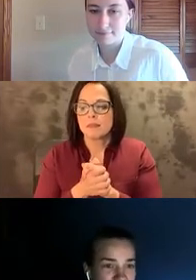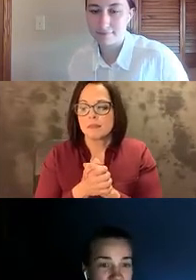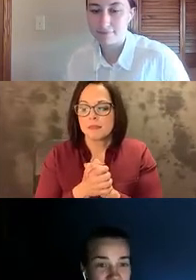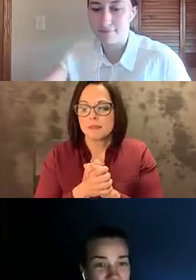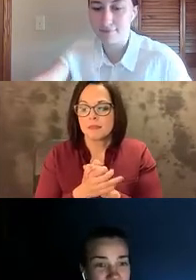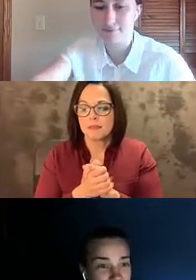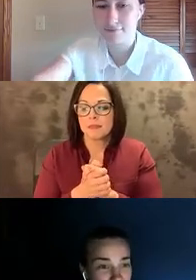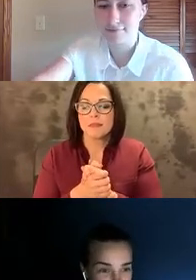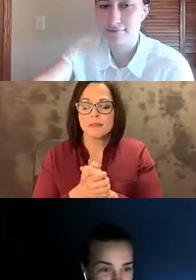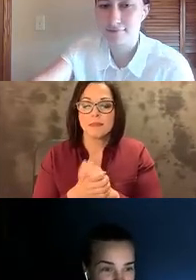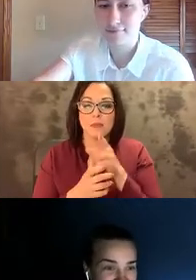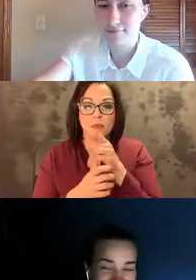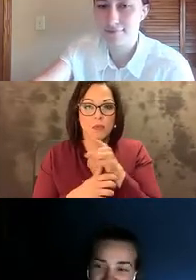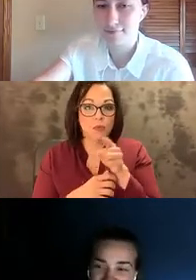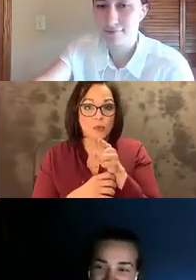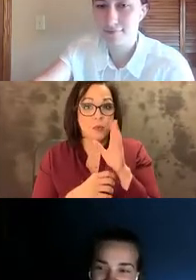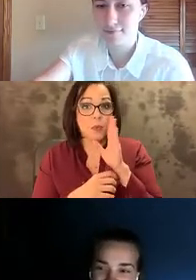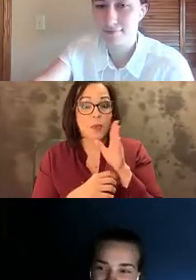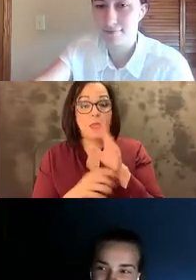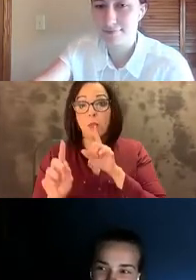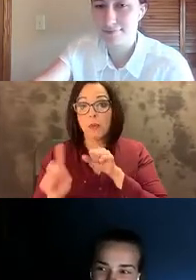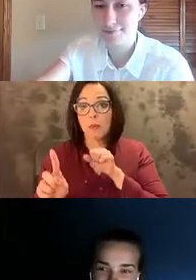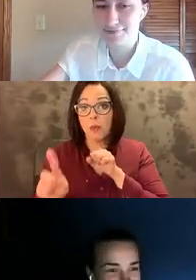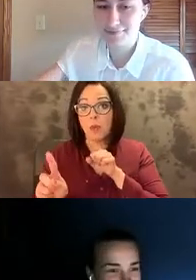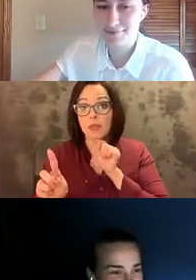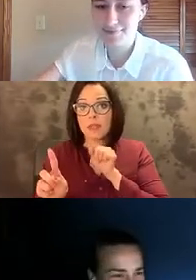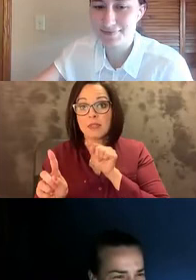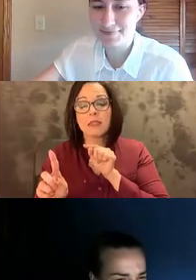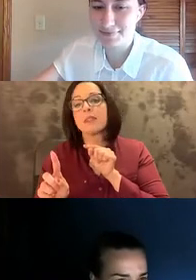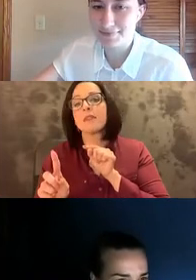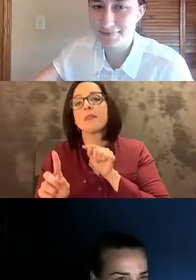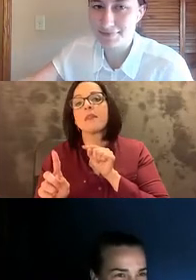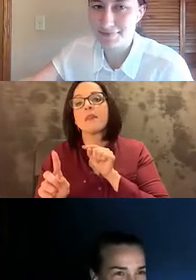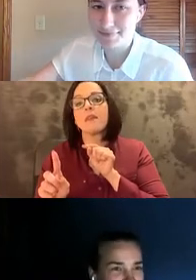you would report,